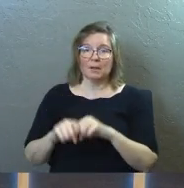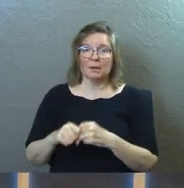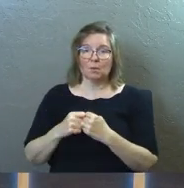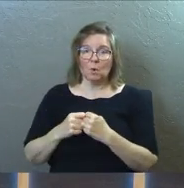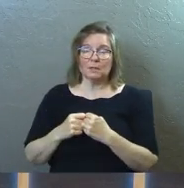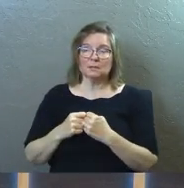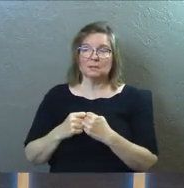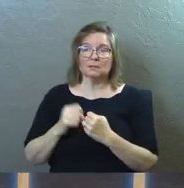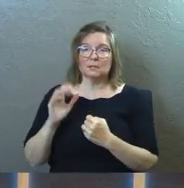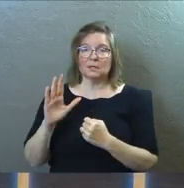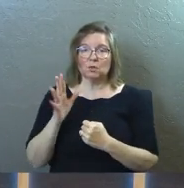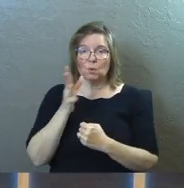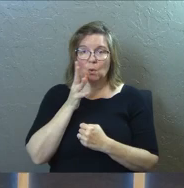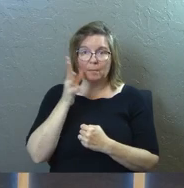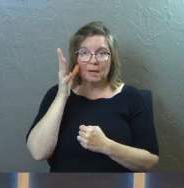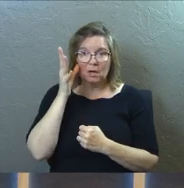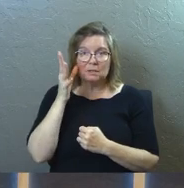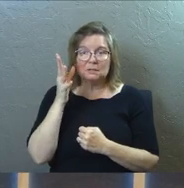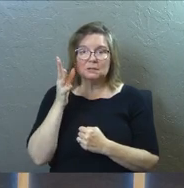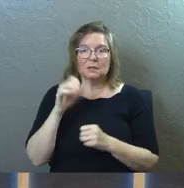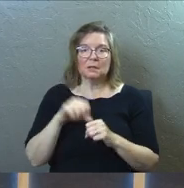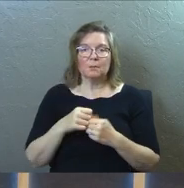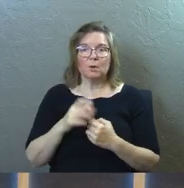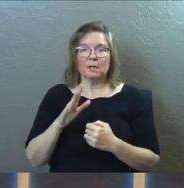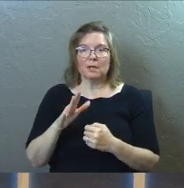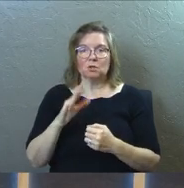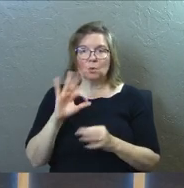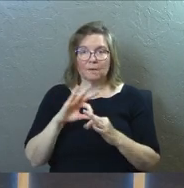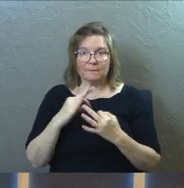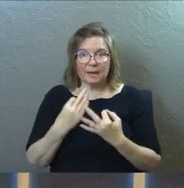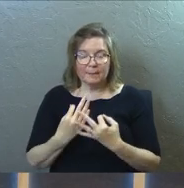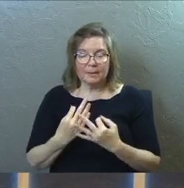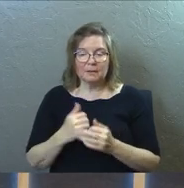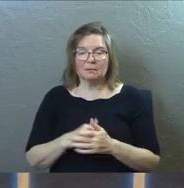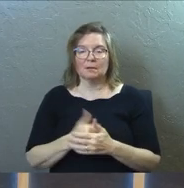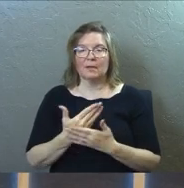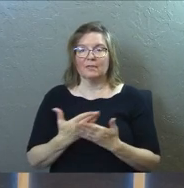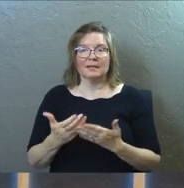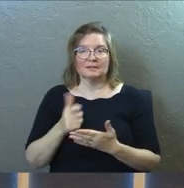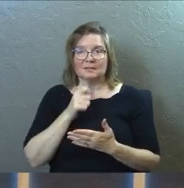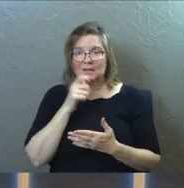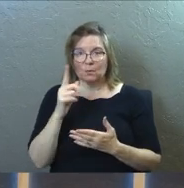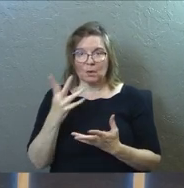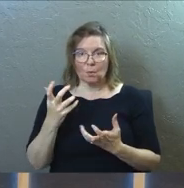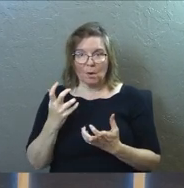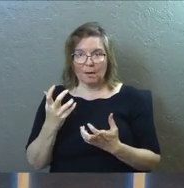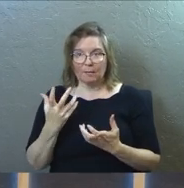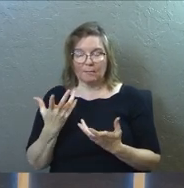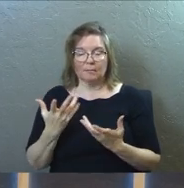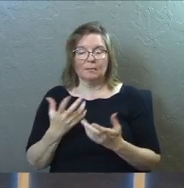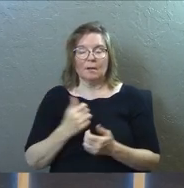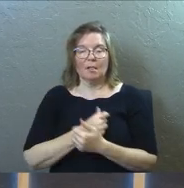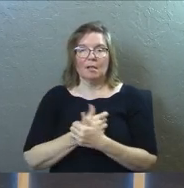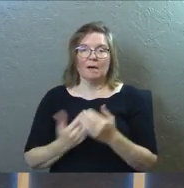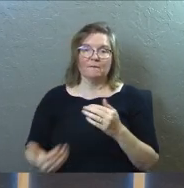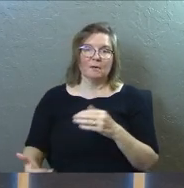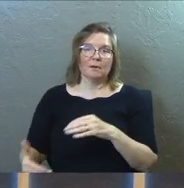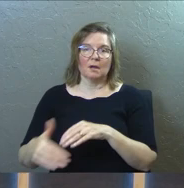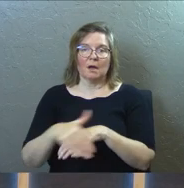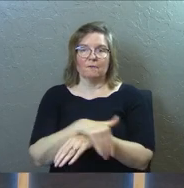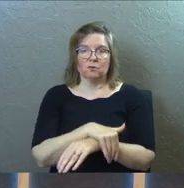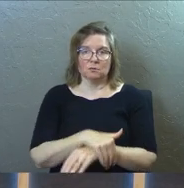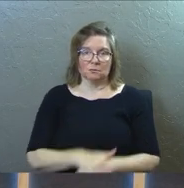brokenness in your parenting, the brokenness in your family. Things aren't where you want them to be. Love